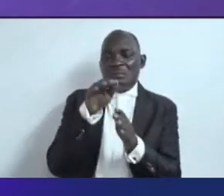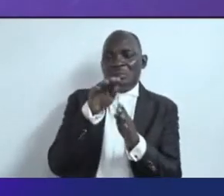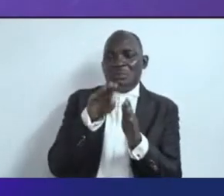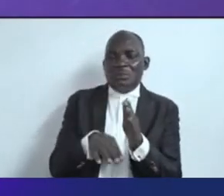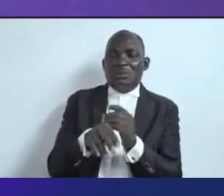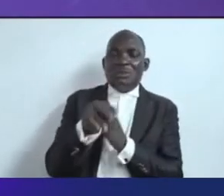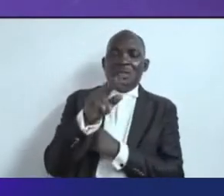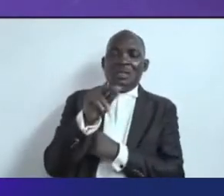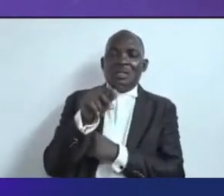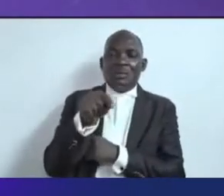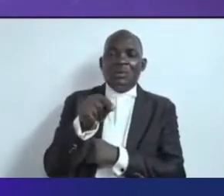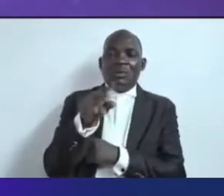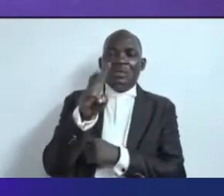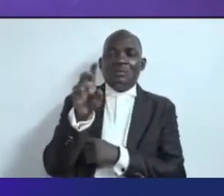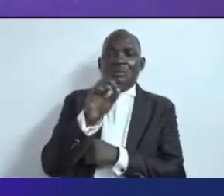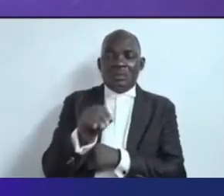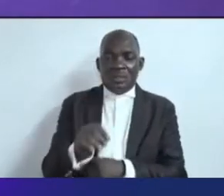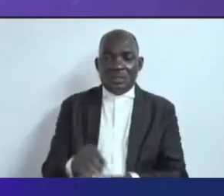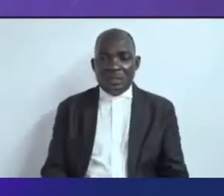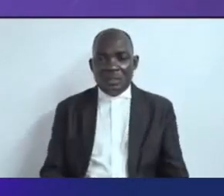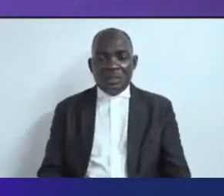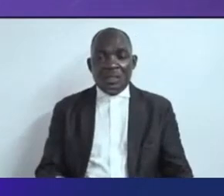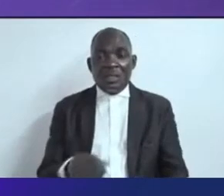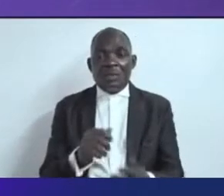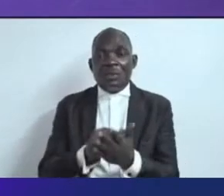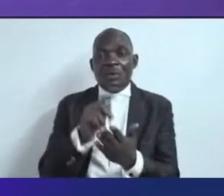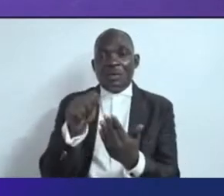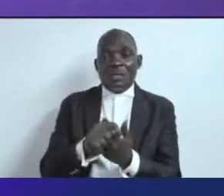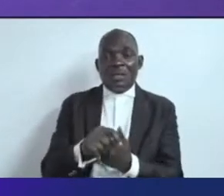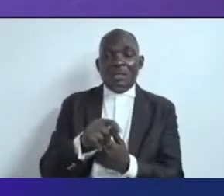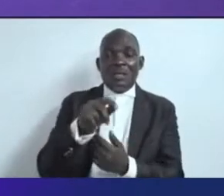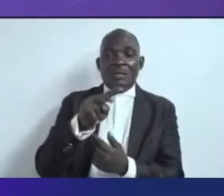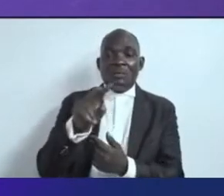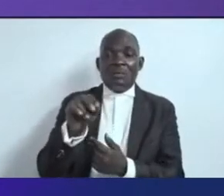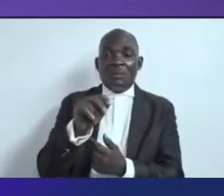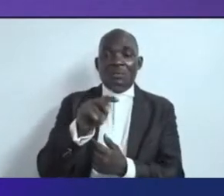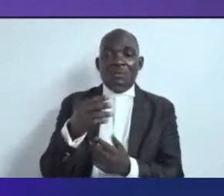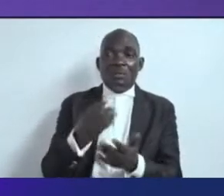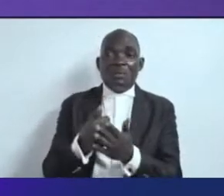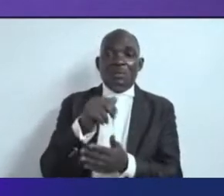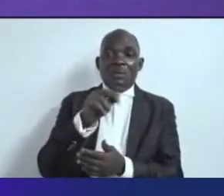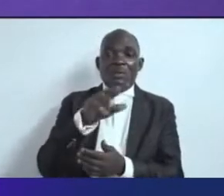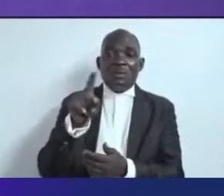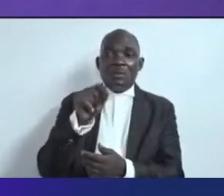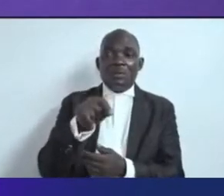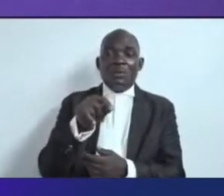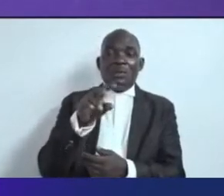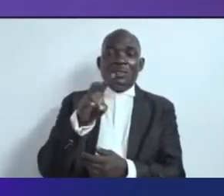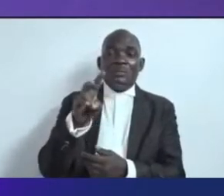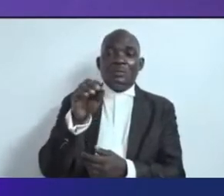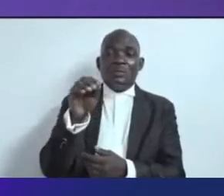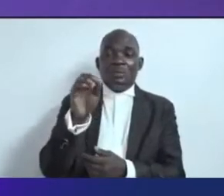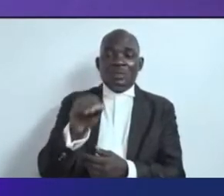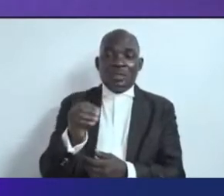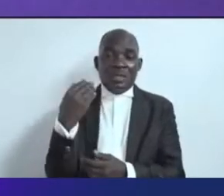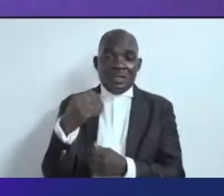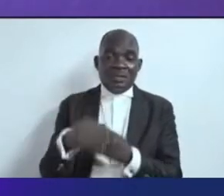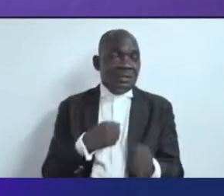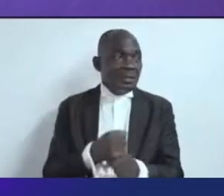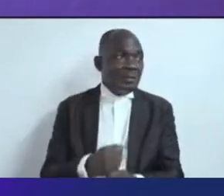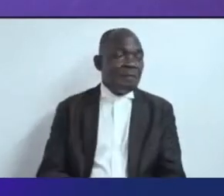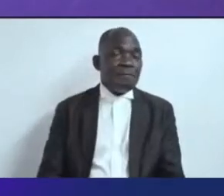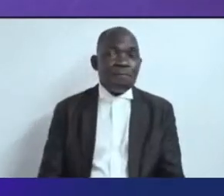to 30.7% in August 2024 from 31.78% in August